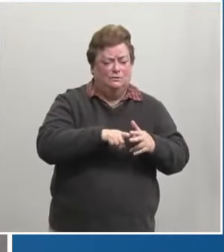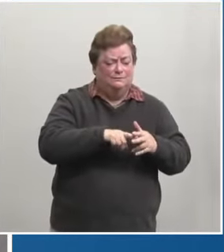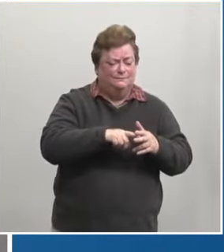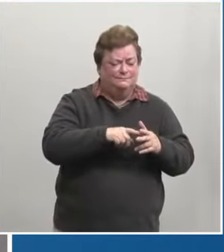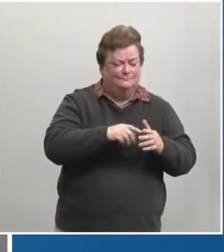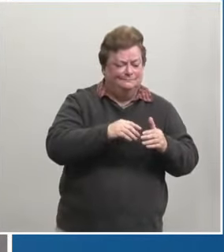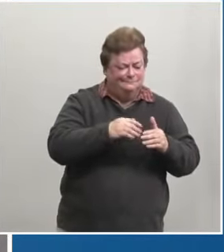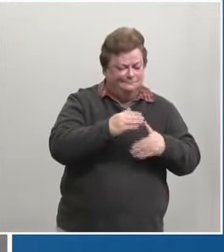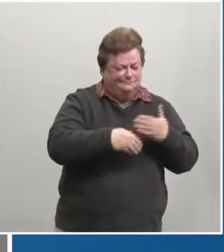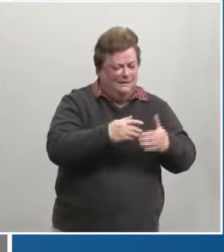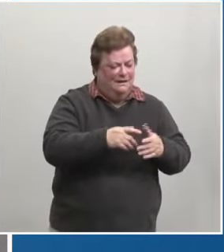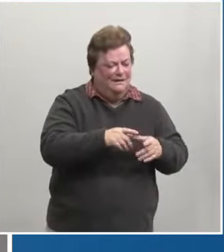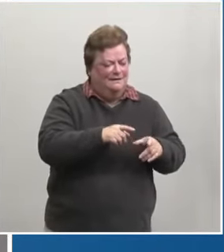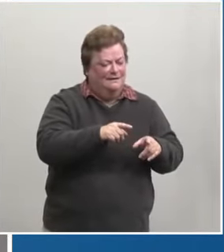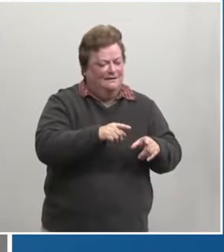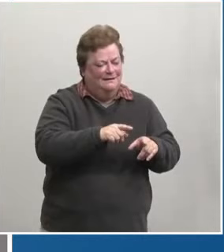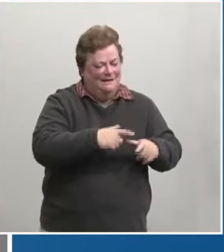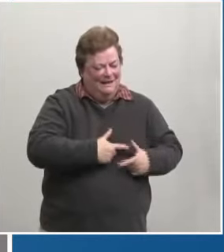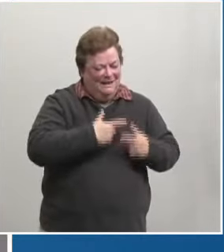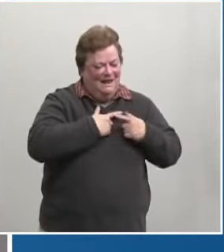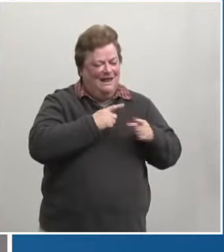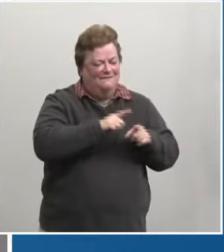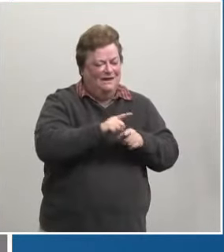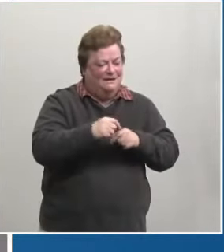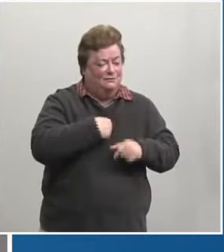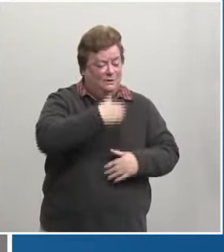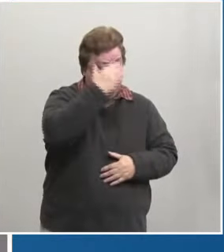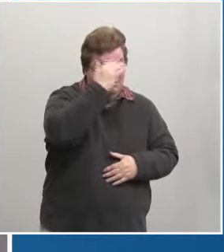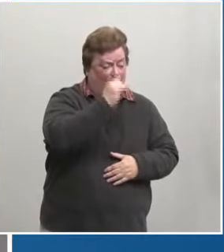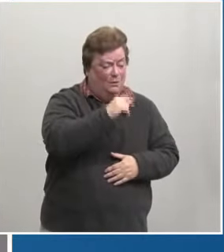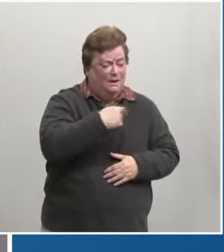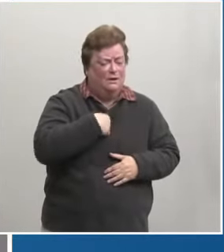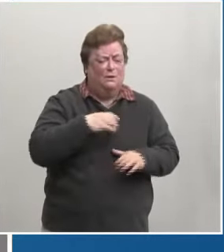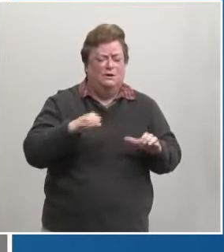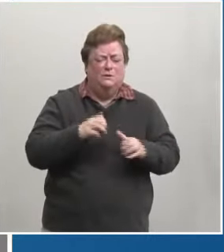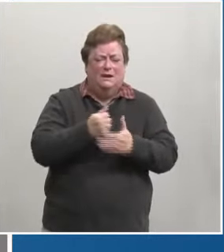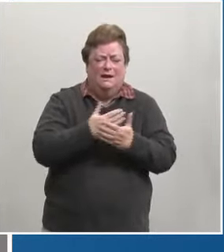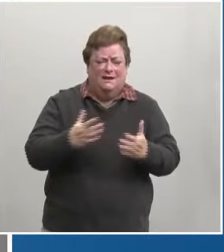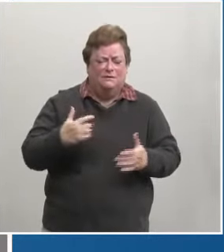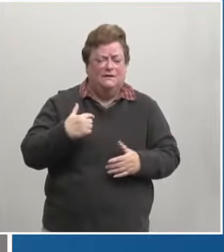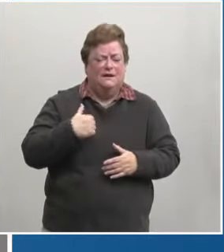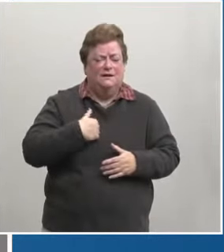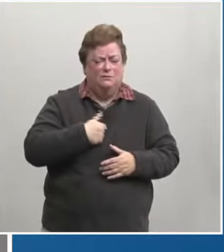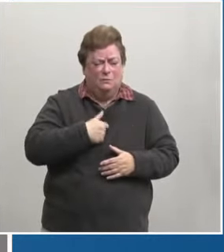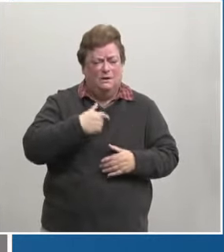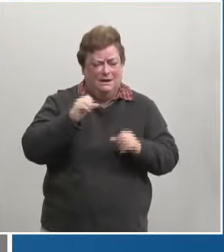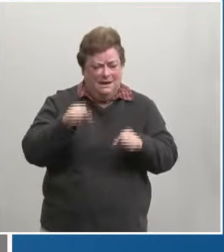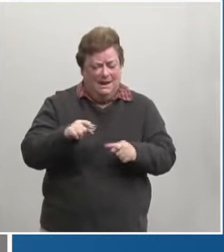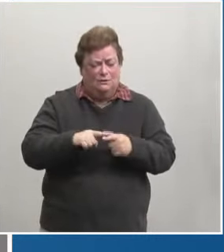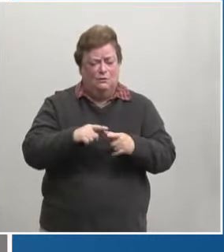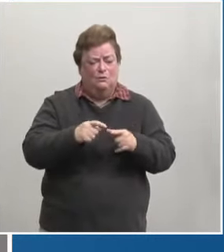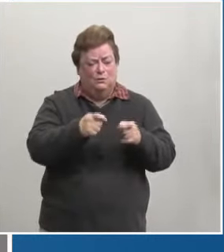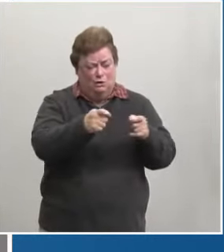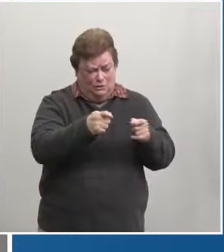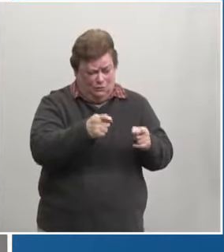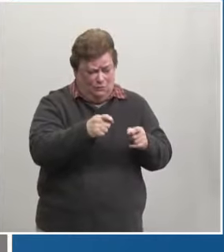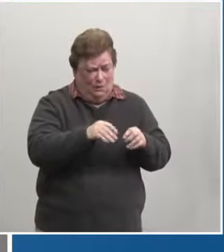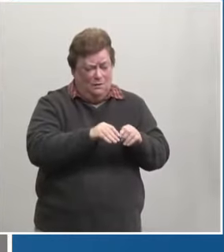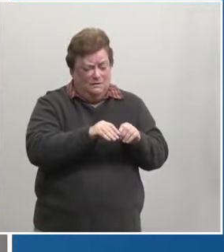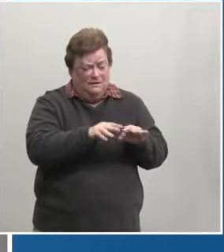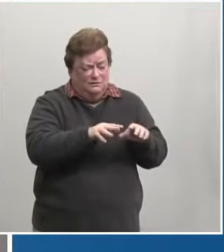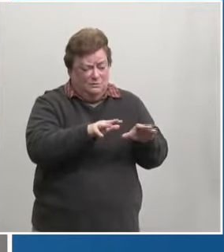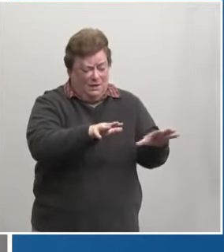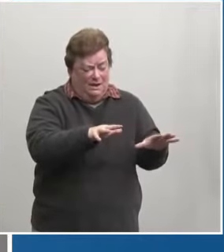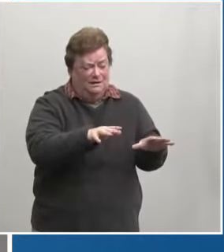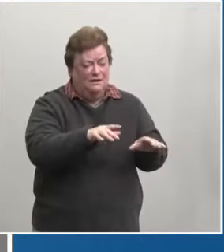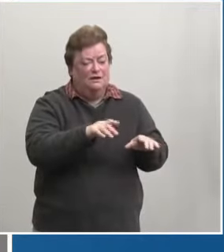it because that affects consumer confidence. So we are doing everything we can to control the outbreak, which will help us build